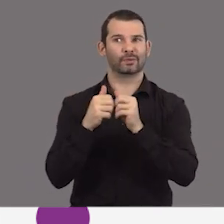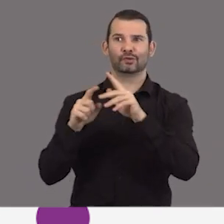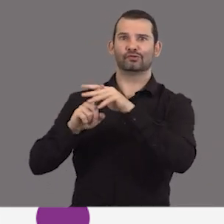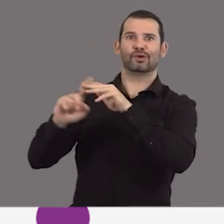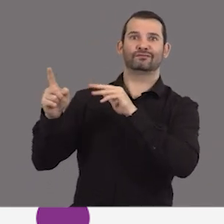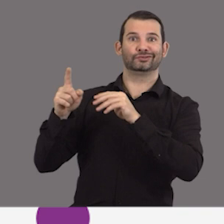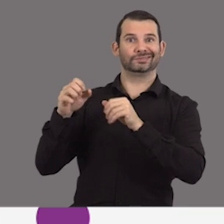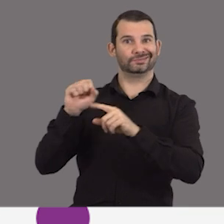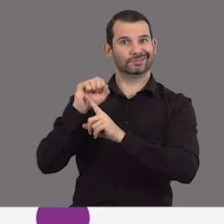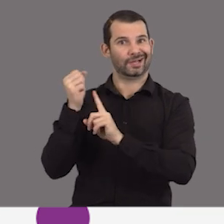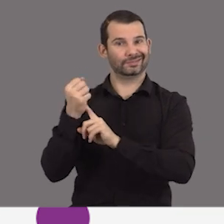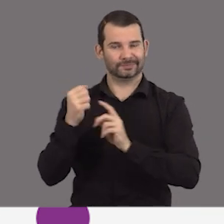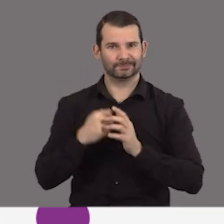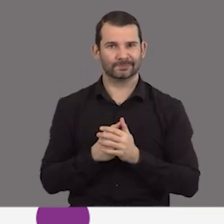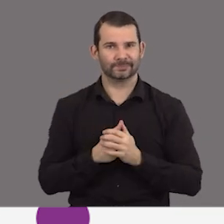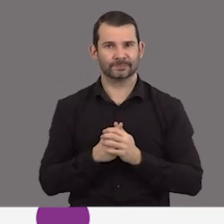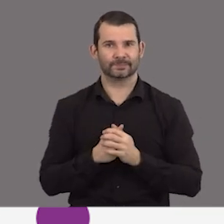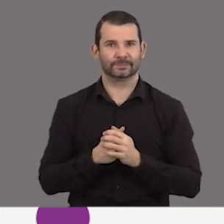status.